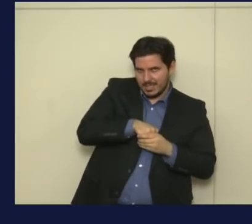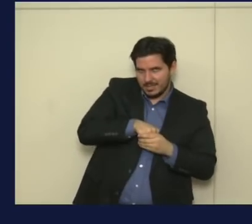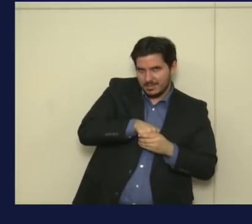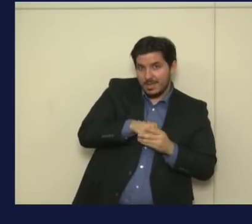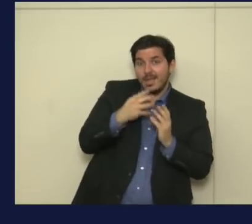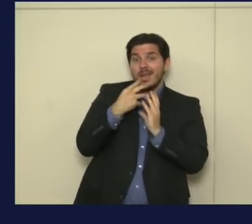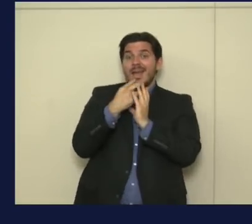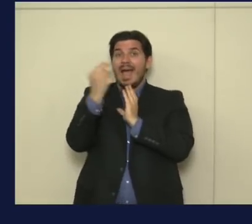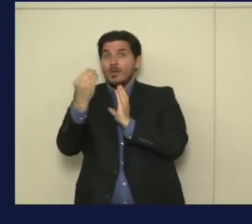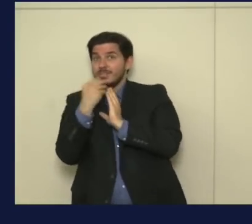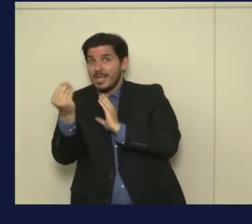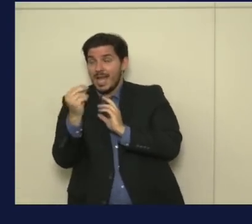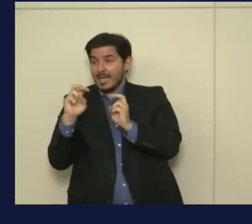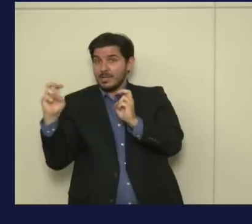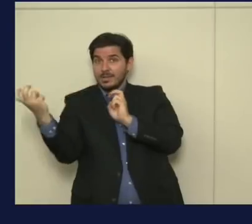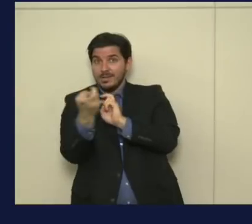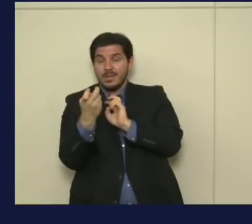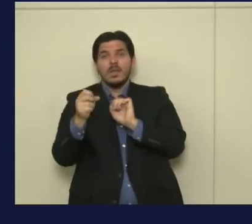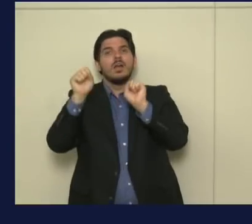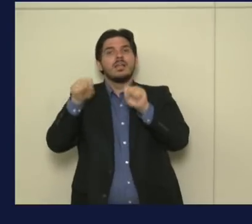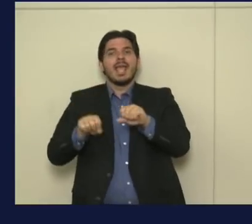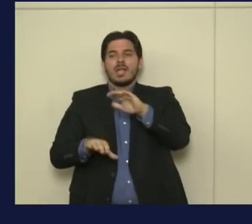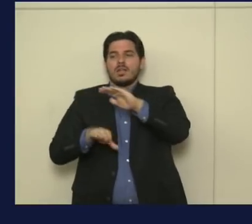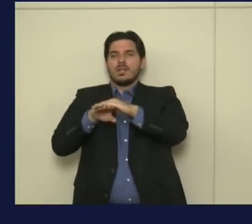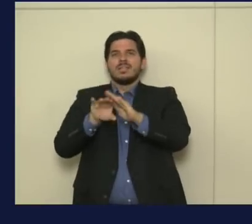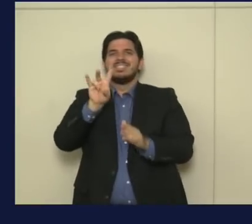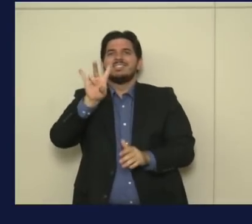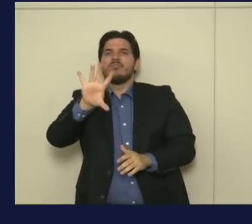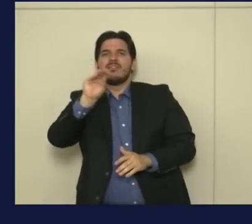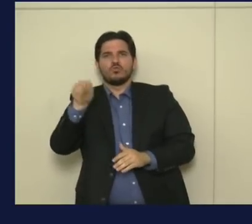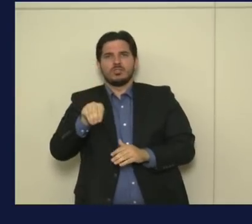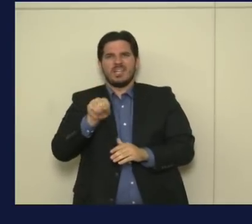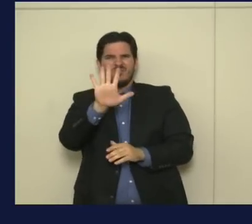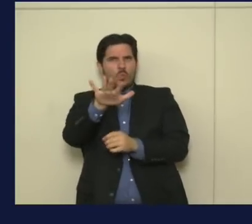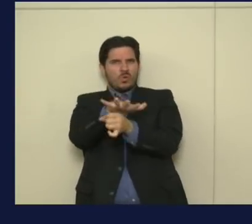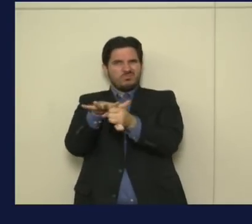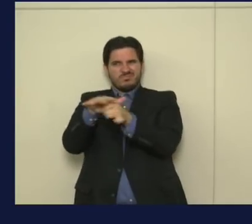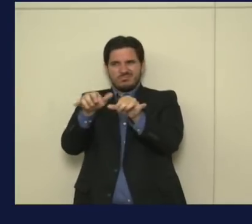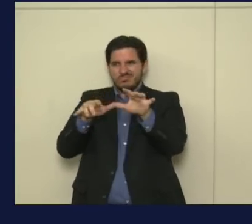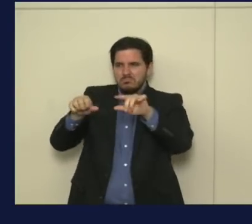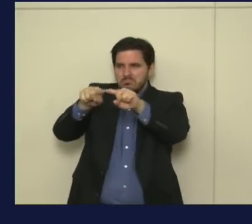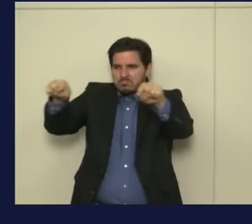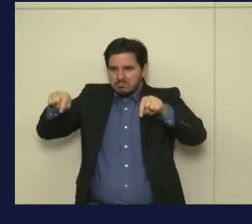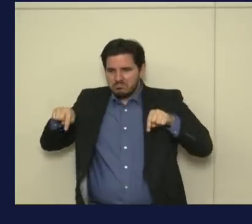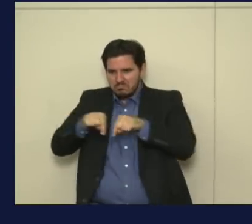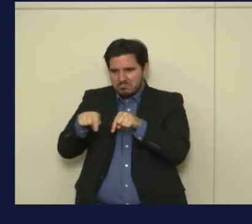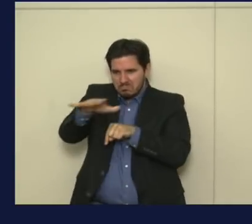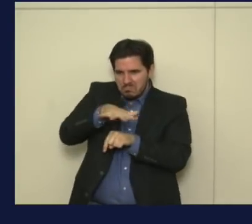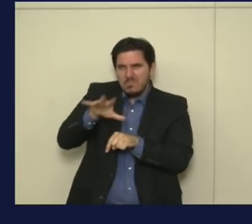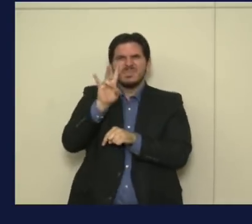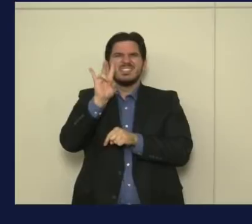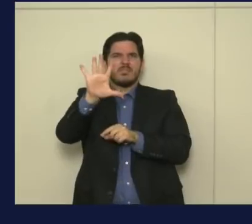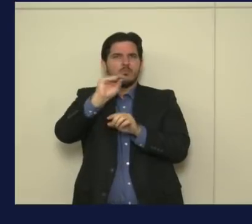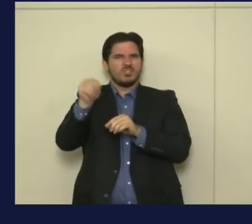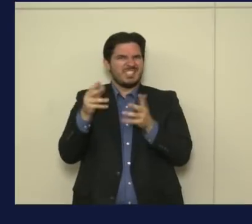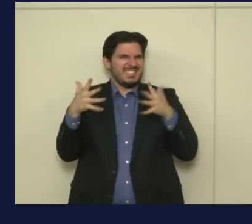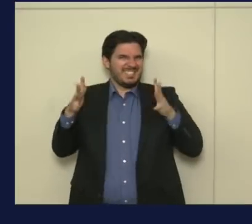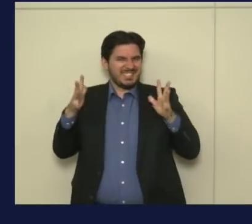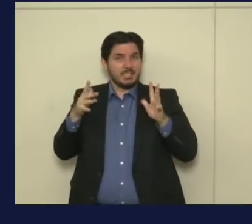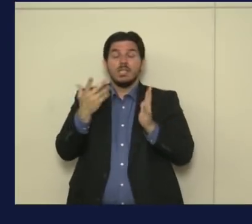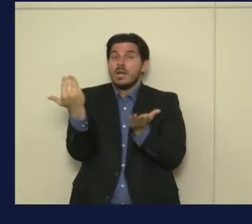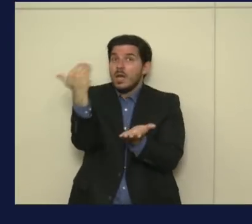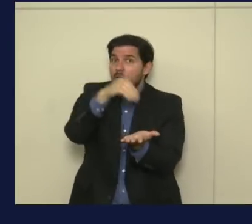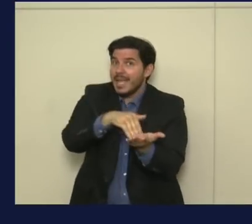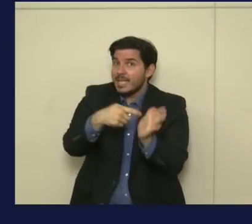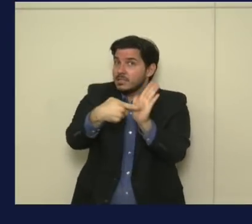go to 75% of your area. Again, they have to follow the same COVID-safe practices: mask wearing in line,